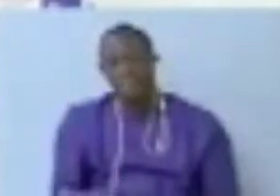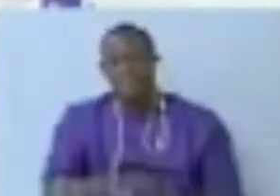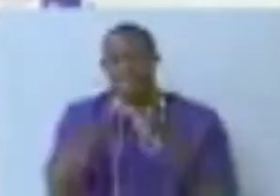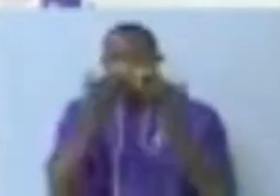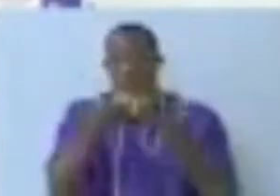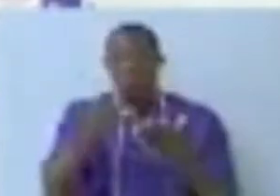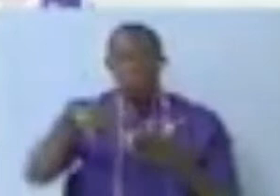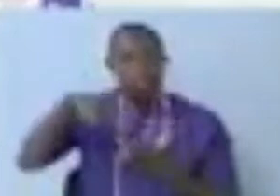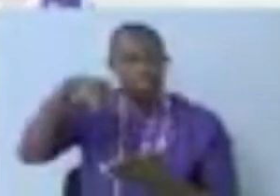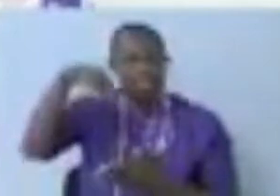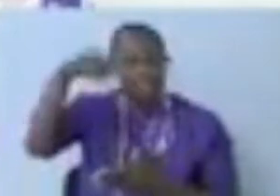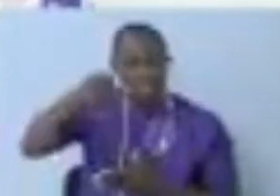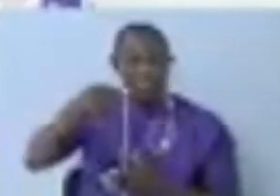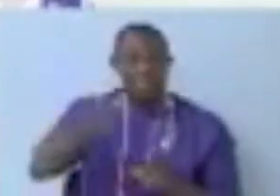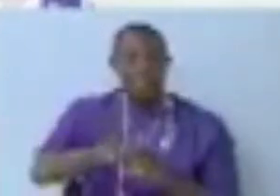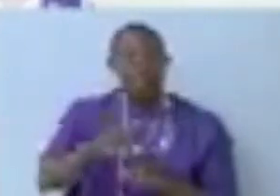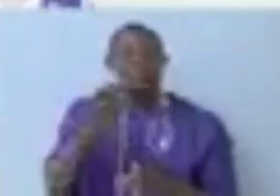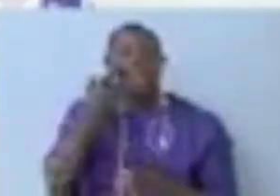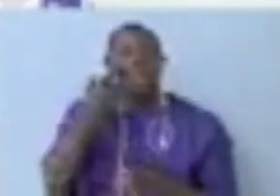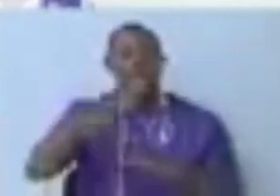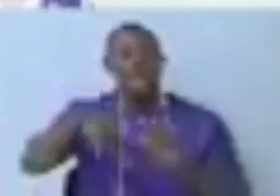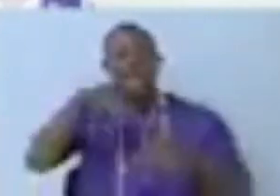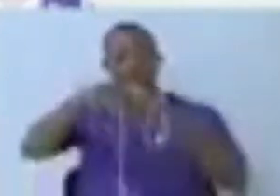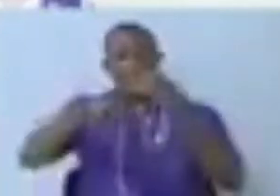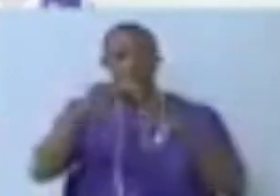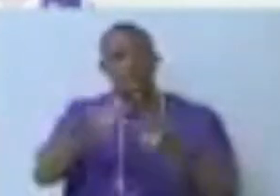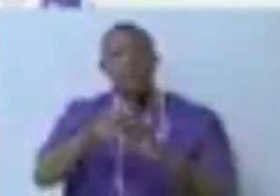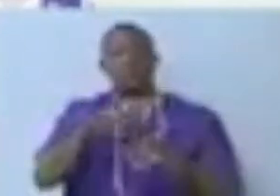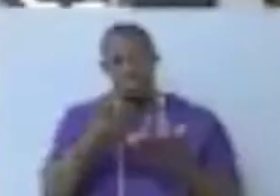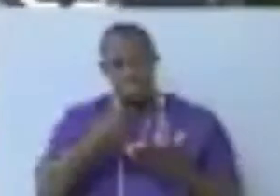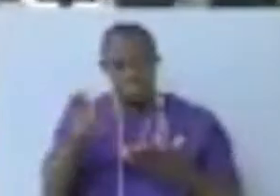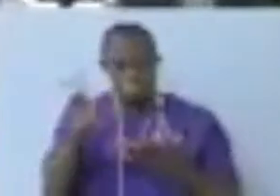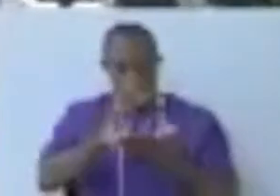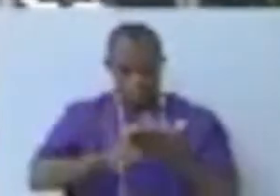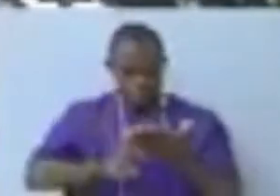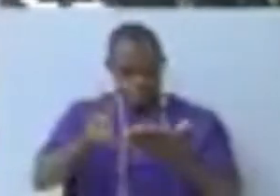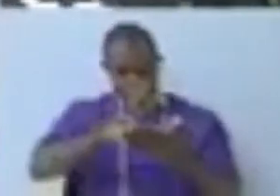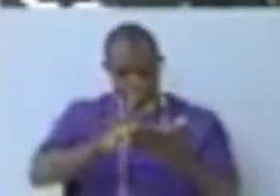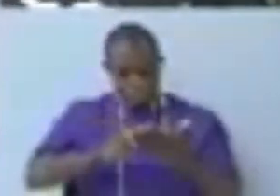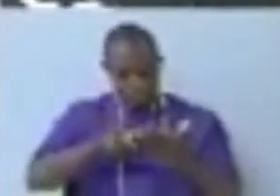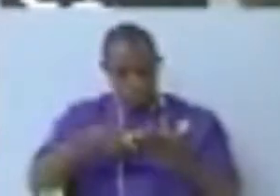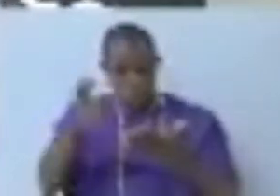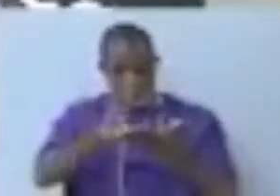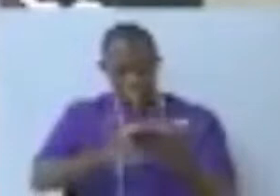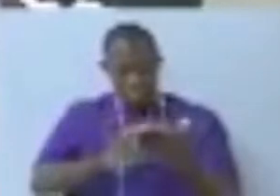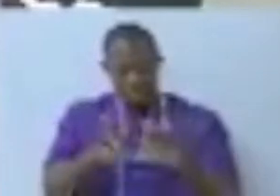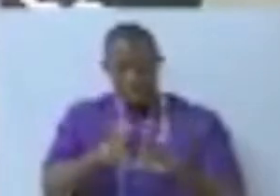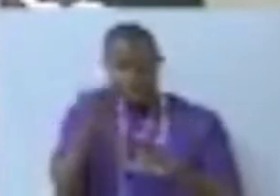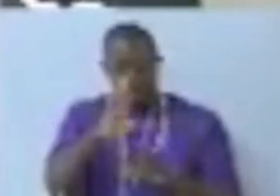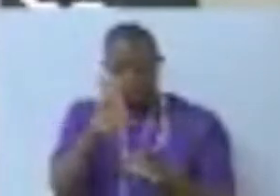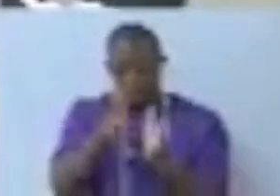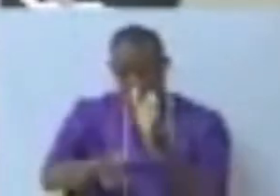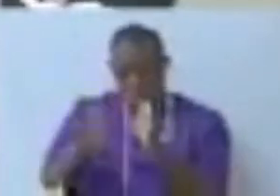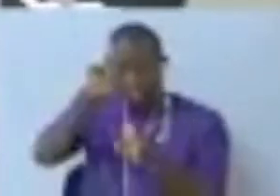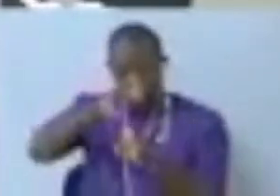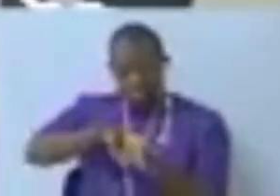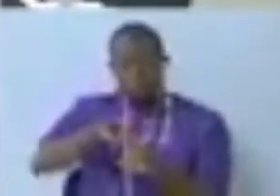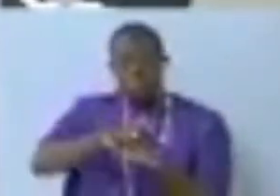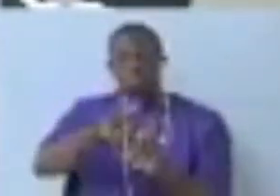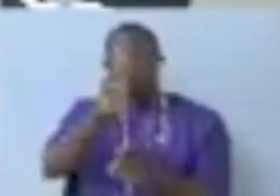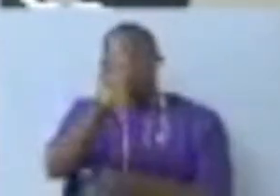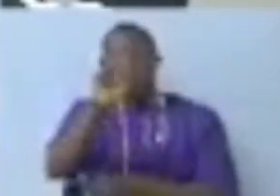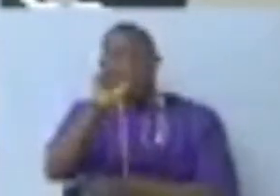the execution, you issued a press release from the report of the